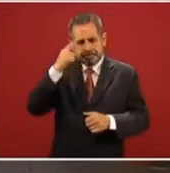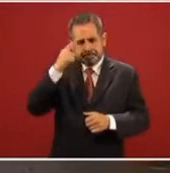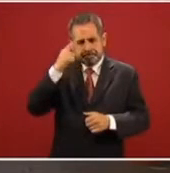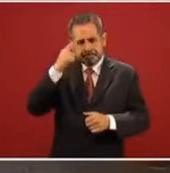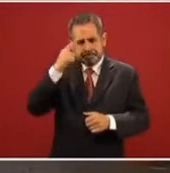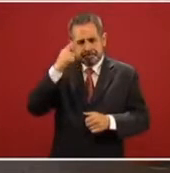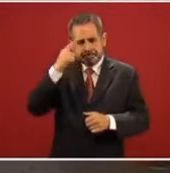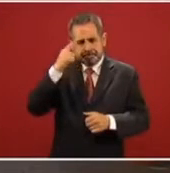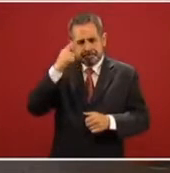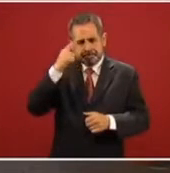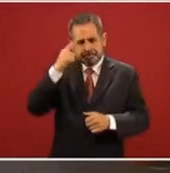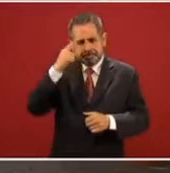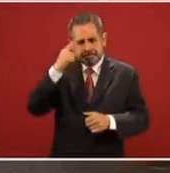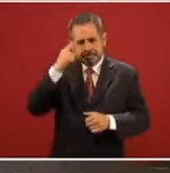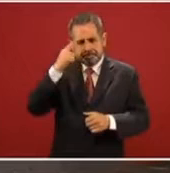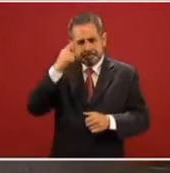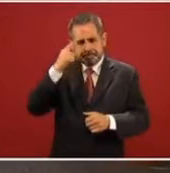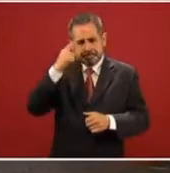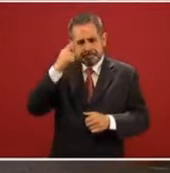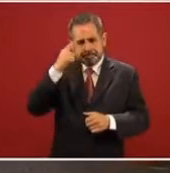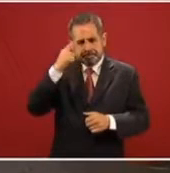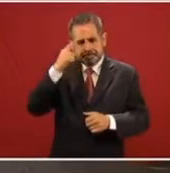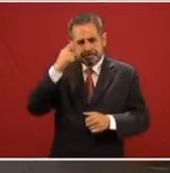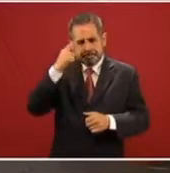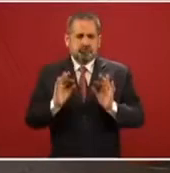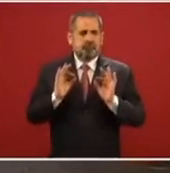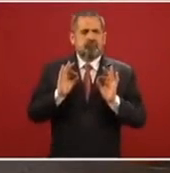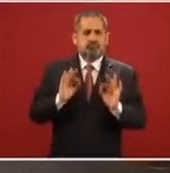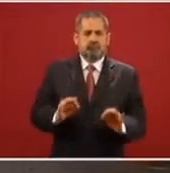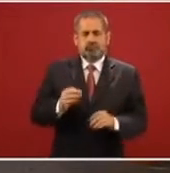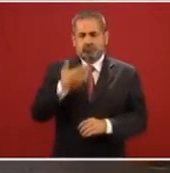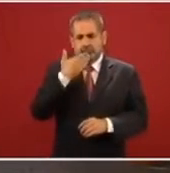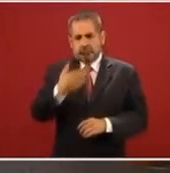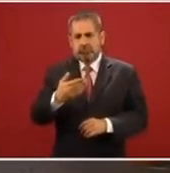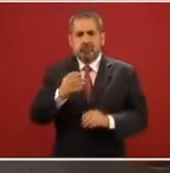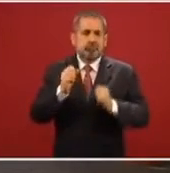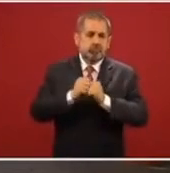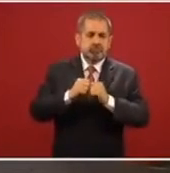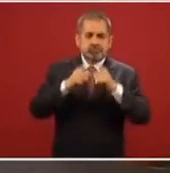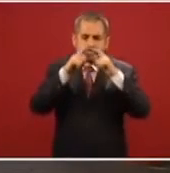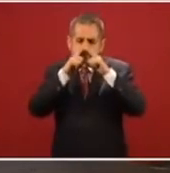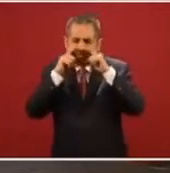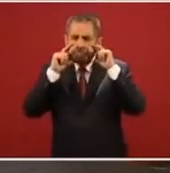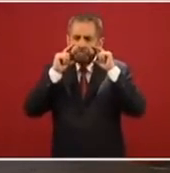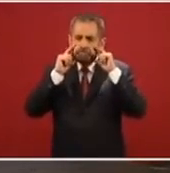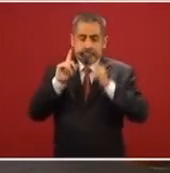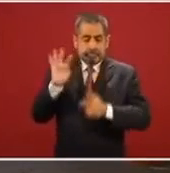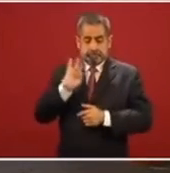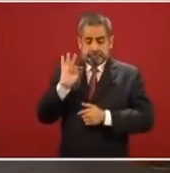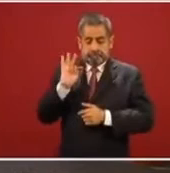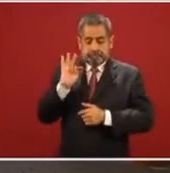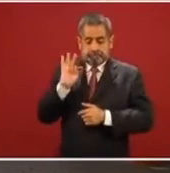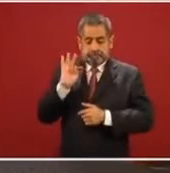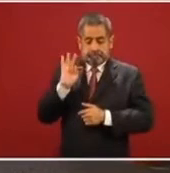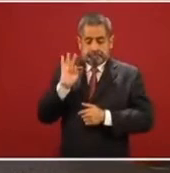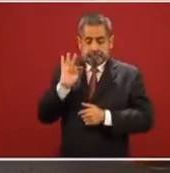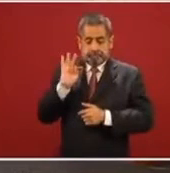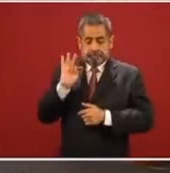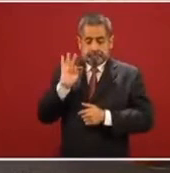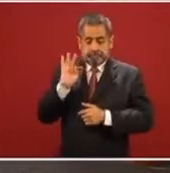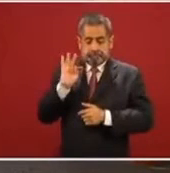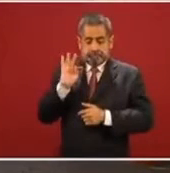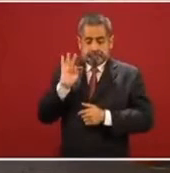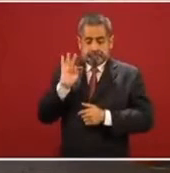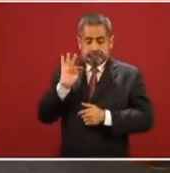elbow or AC, antecubital area, o con un cubrebocas para las personas enfermas, or to wear